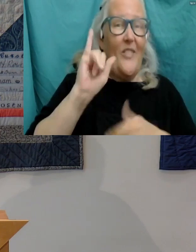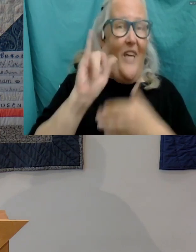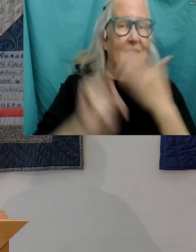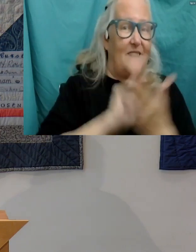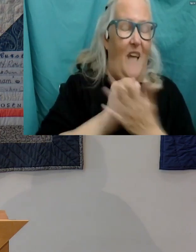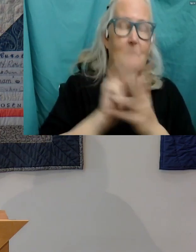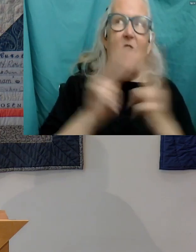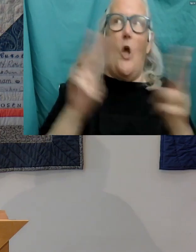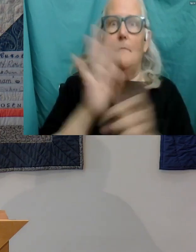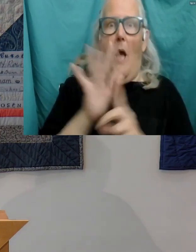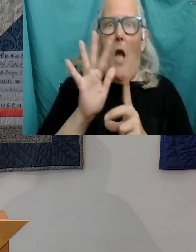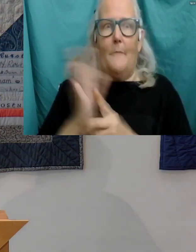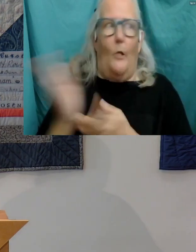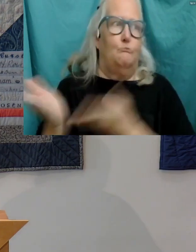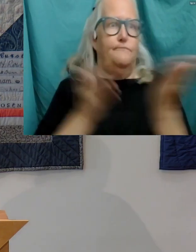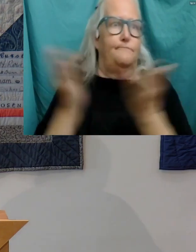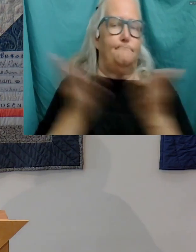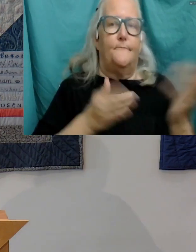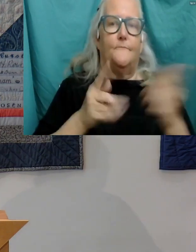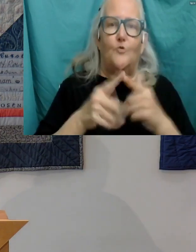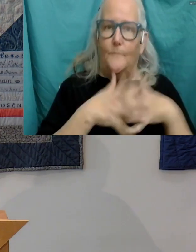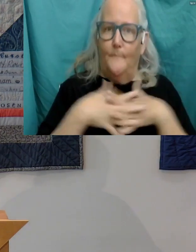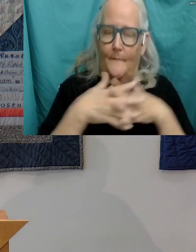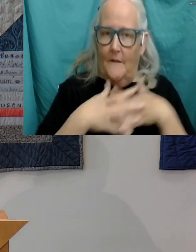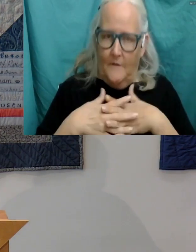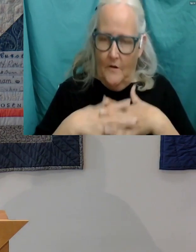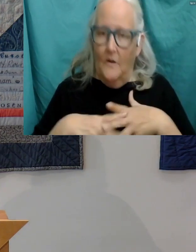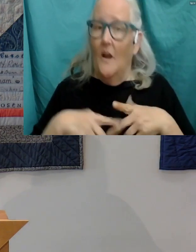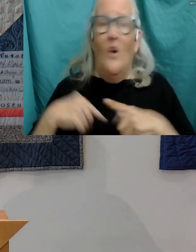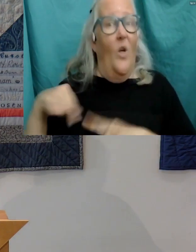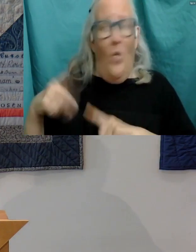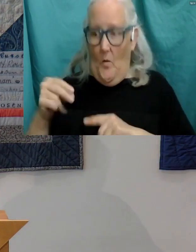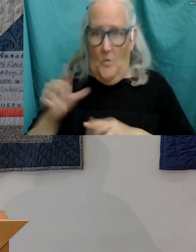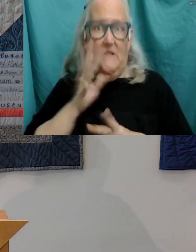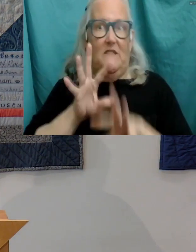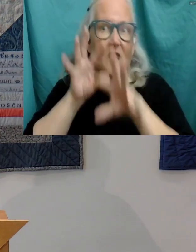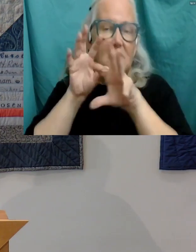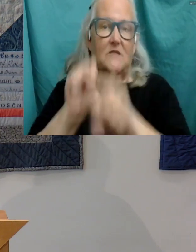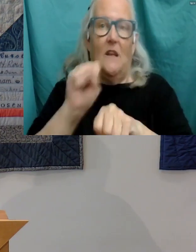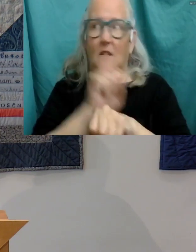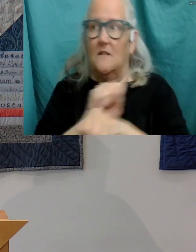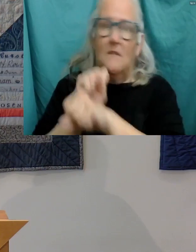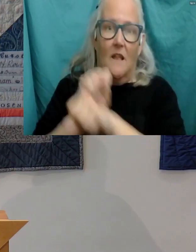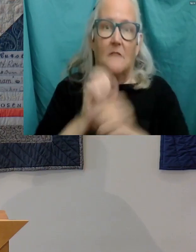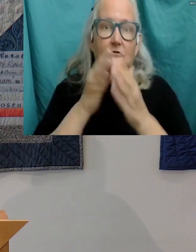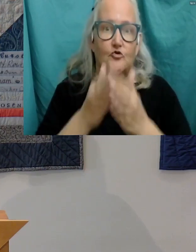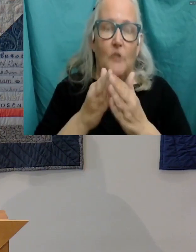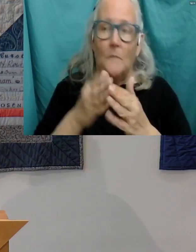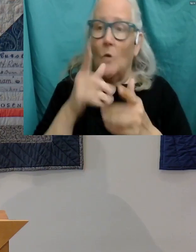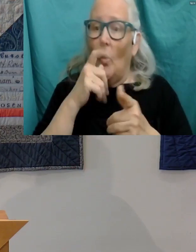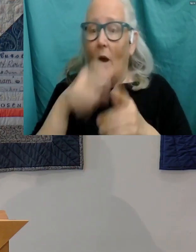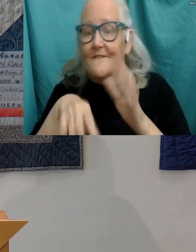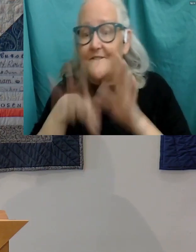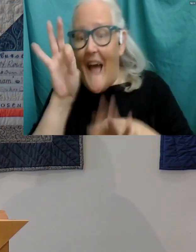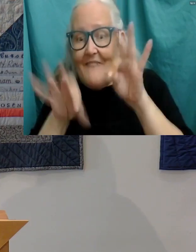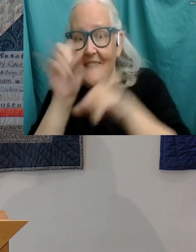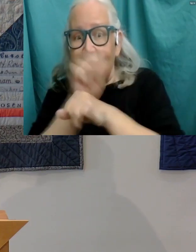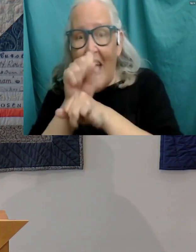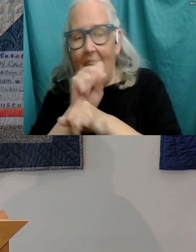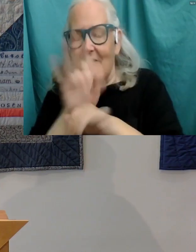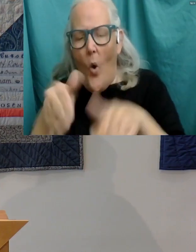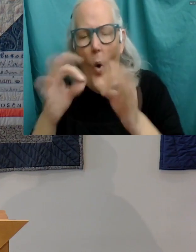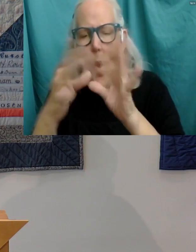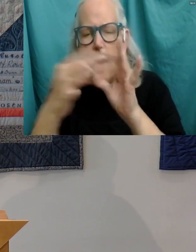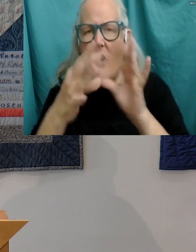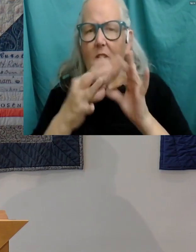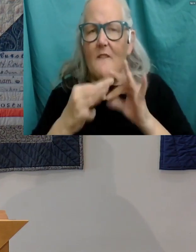to attack slave ships and liberate the enslaved persons found there, many of whom chose to become citizens of